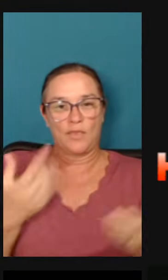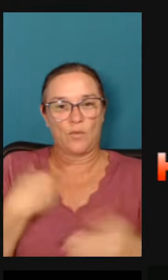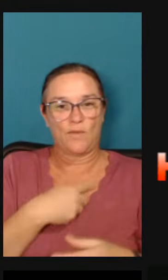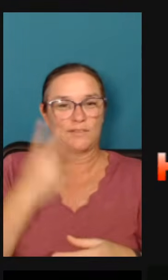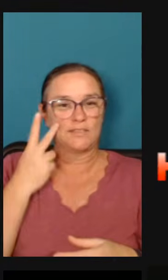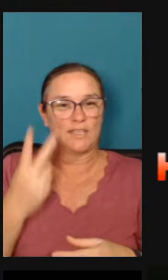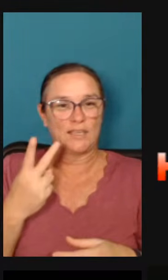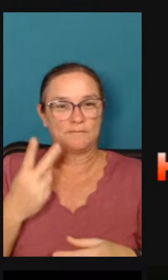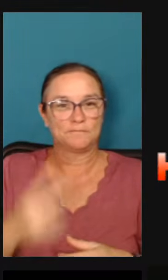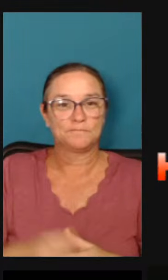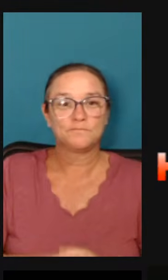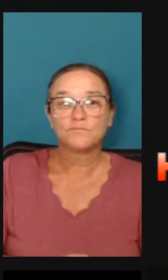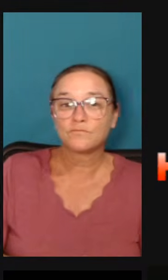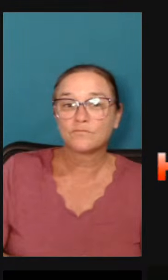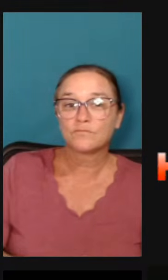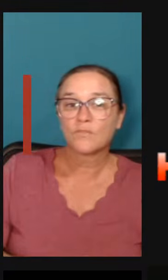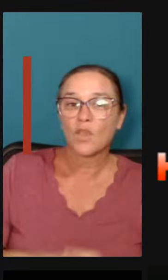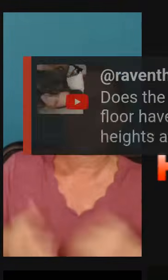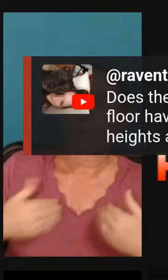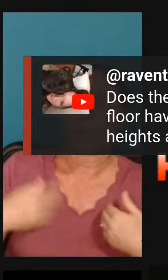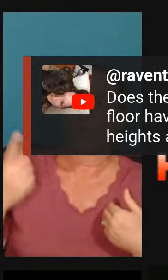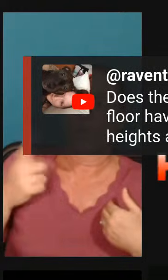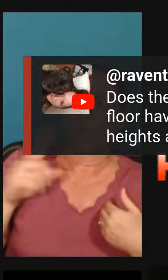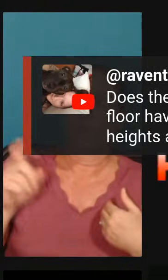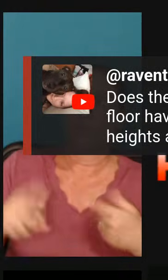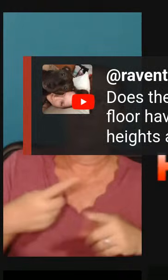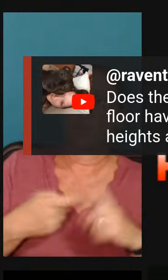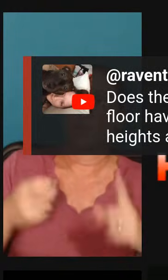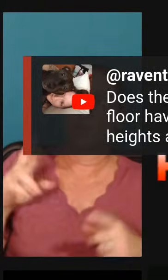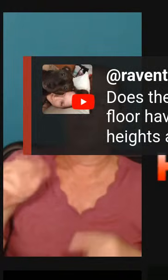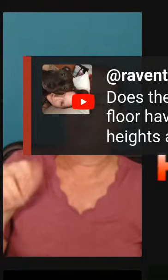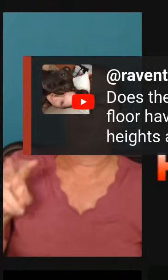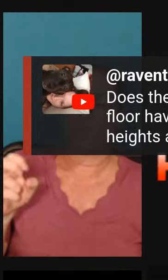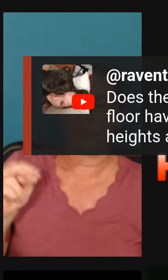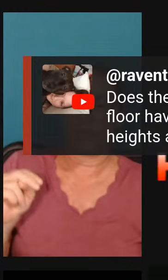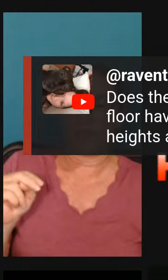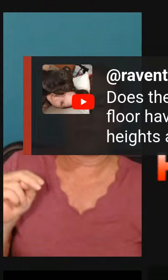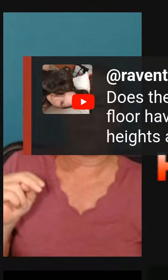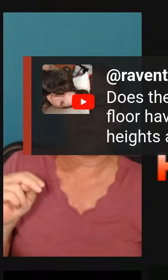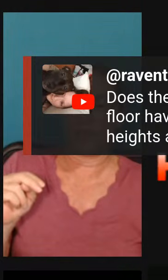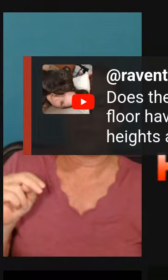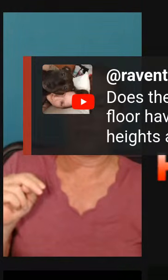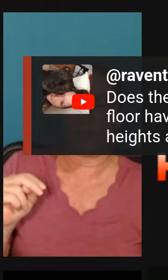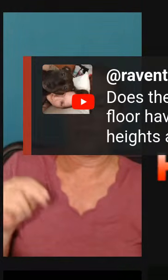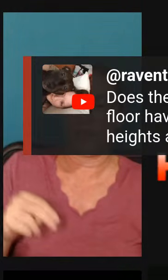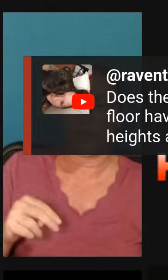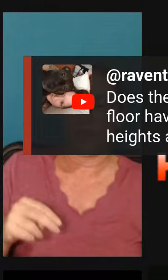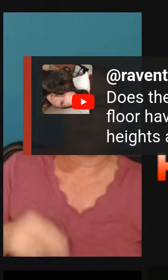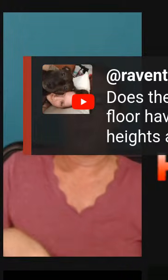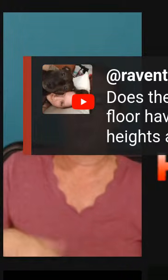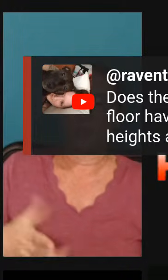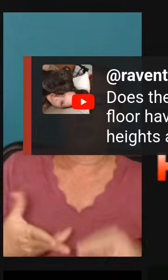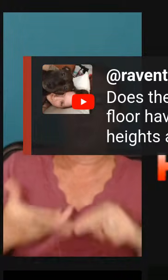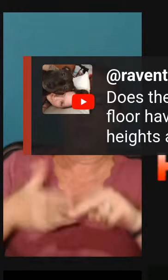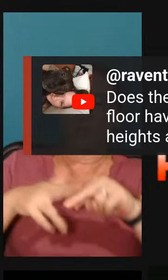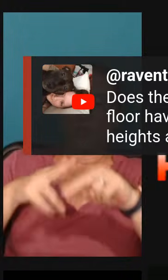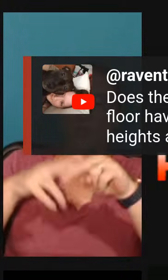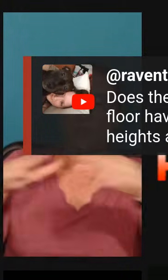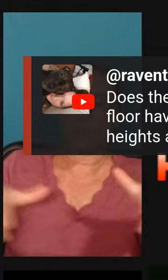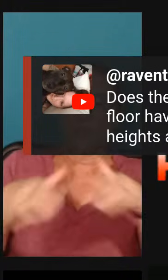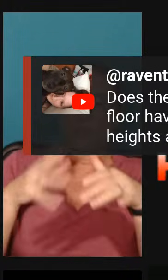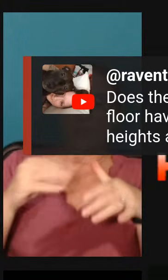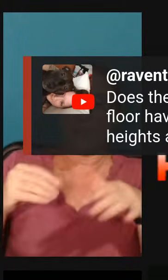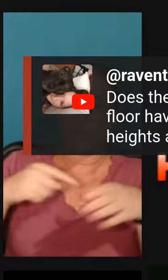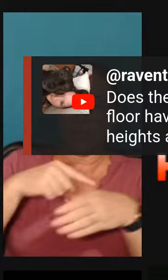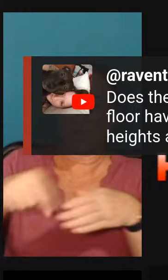What's that, Dane? We did have one question from Raven, who donated. It asked, does the building of the vents and the caldera floor have anything